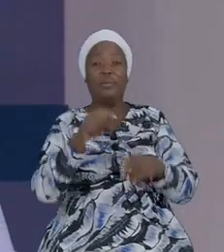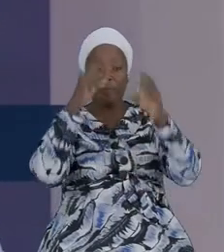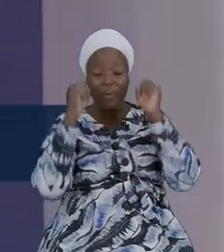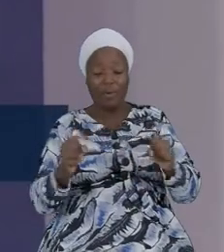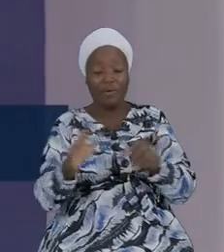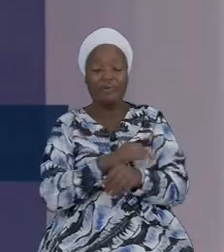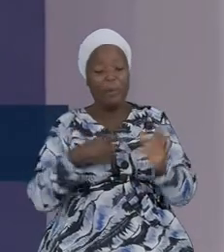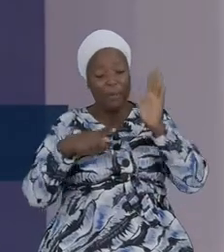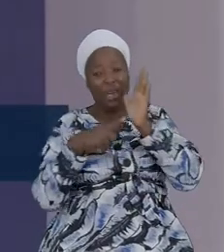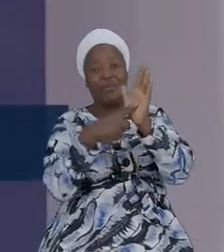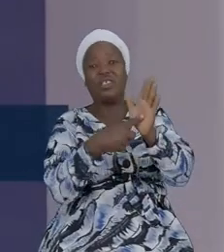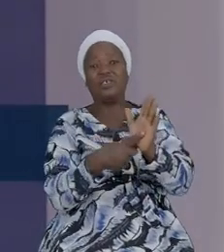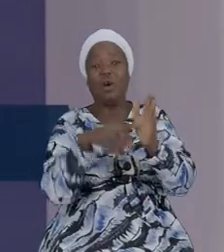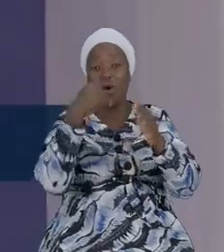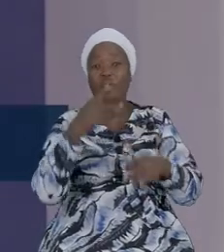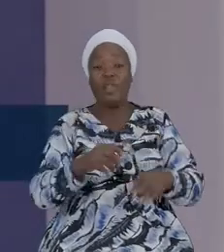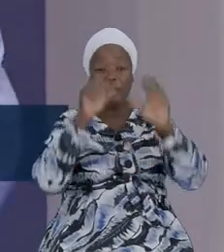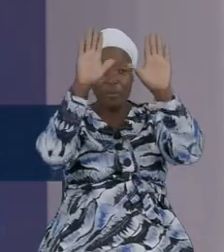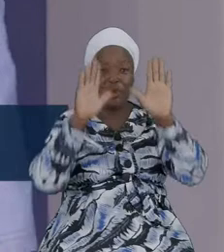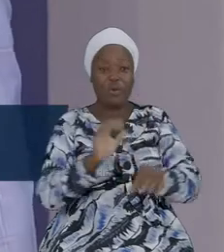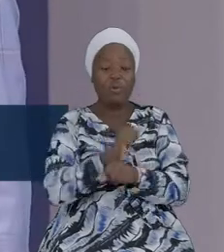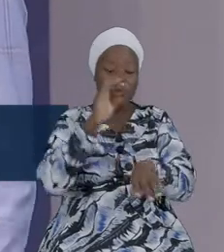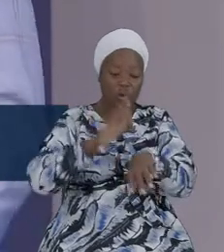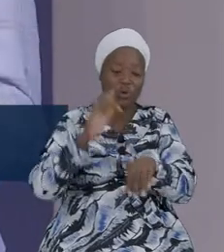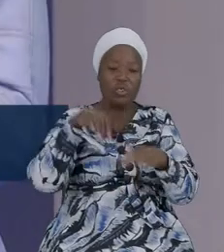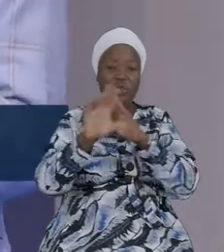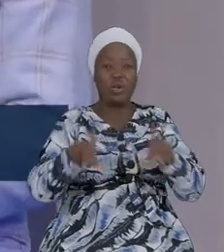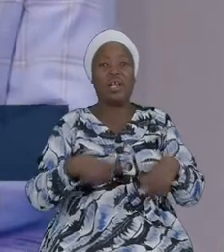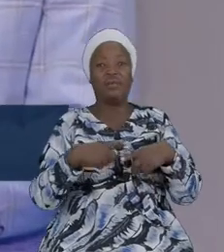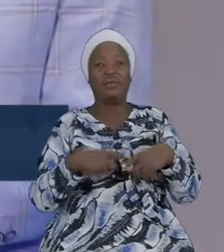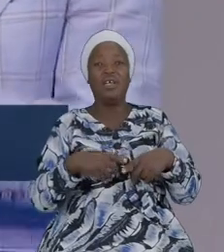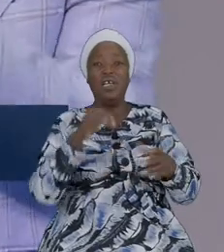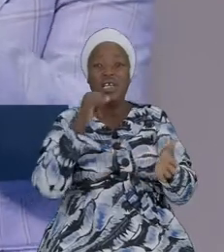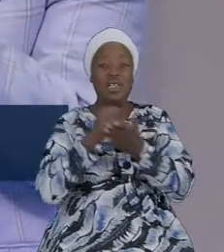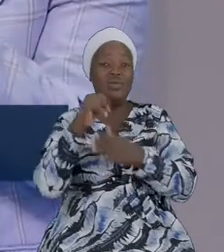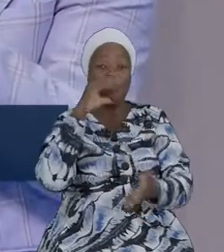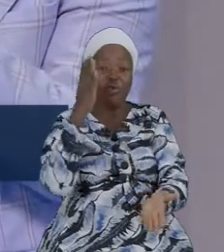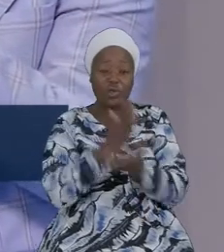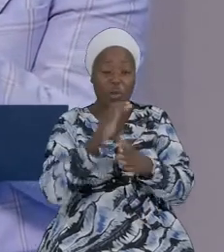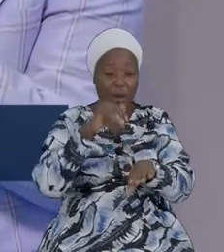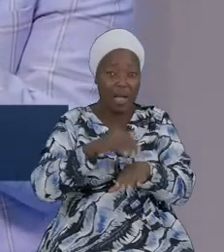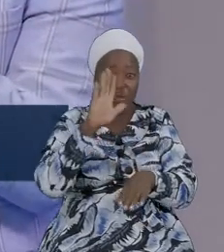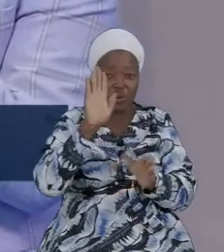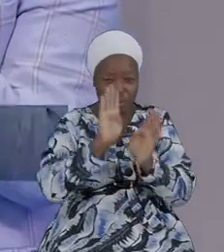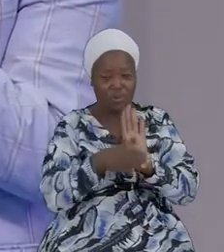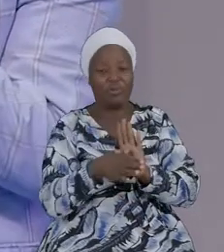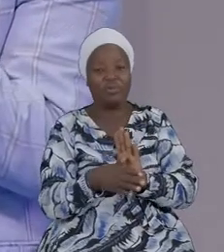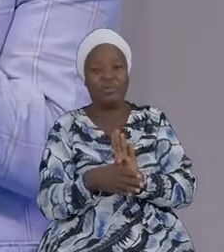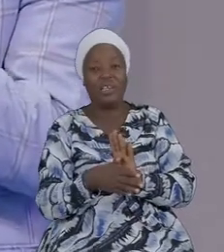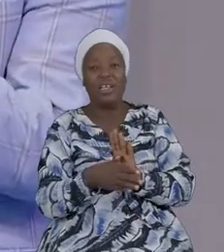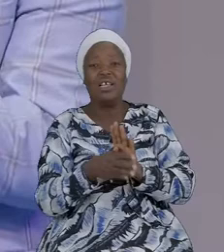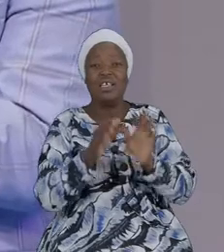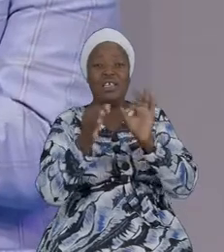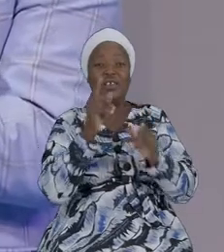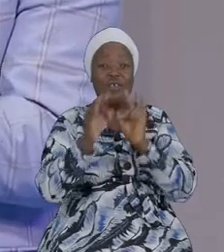powerful manifestation of the miracle touch in your life, it will not stop at your door. If